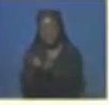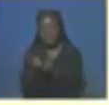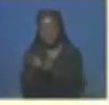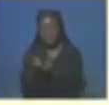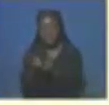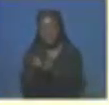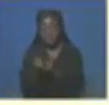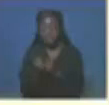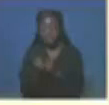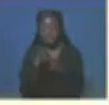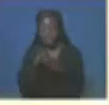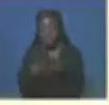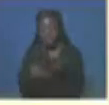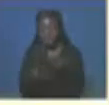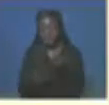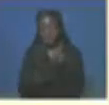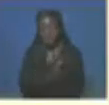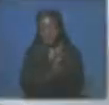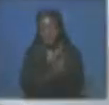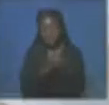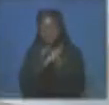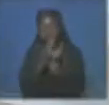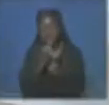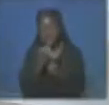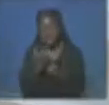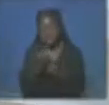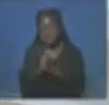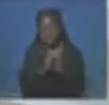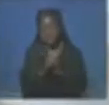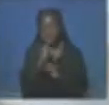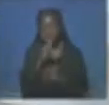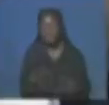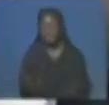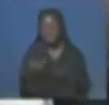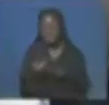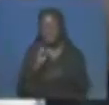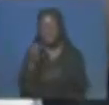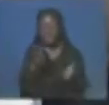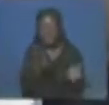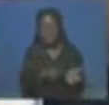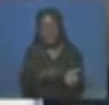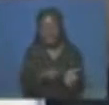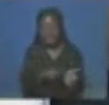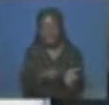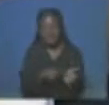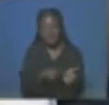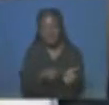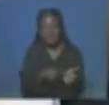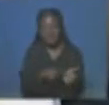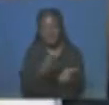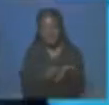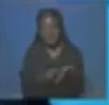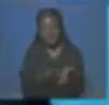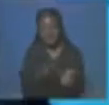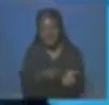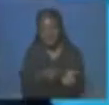pivotal as it also has an impact on the economy. Our debt burden remains high, in significant part due to